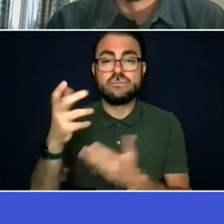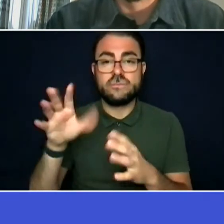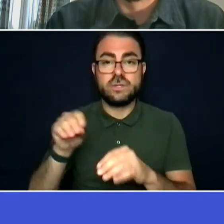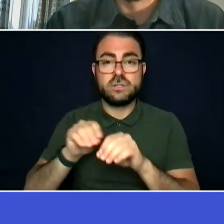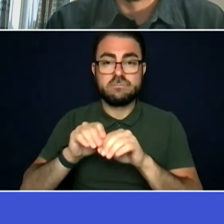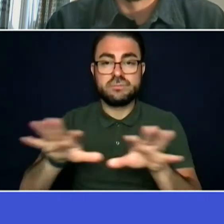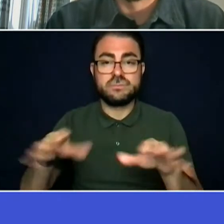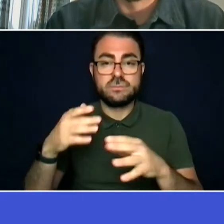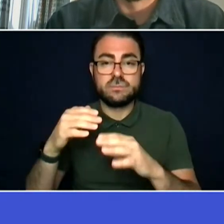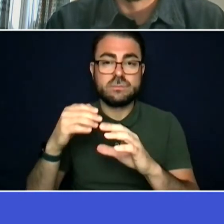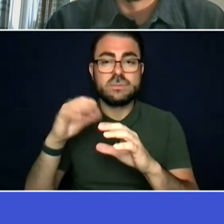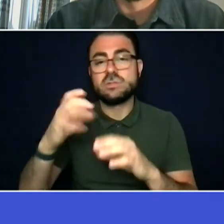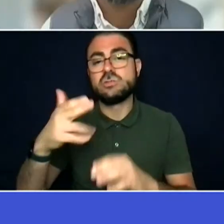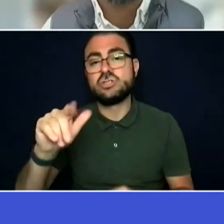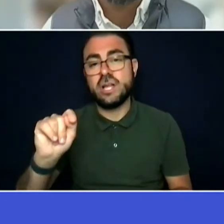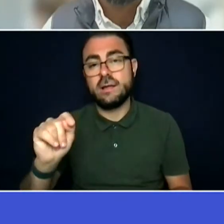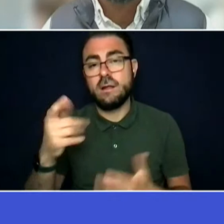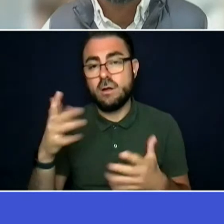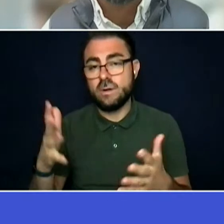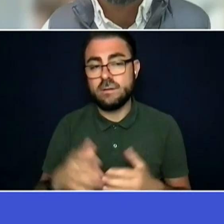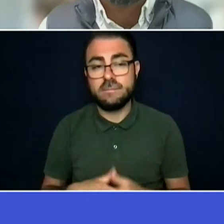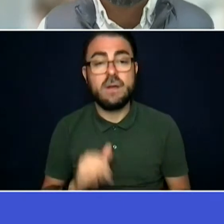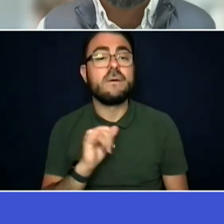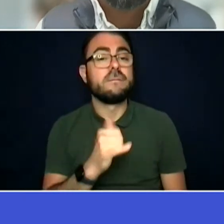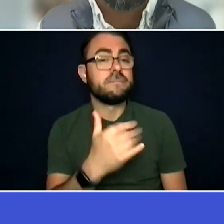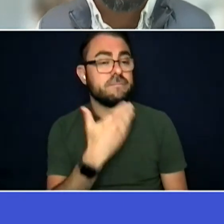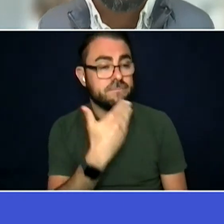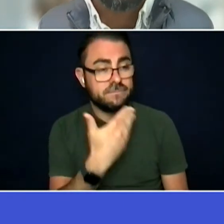Thank you. Thank you, James. Thank you, Jim.